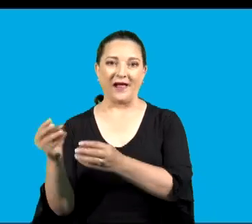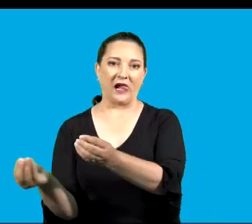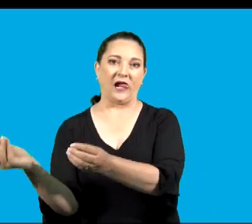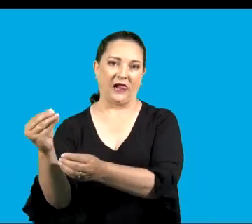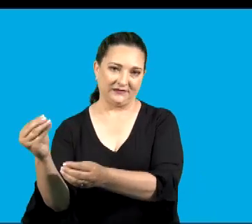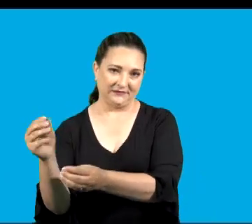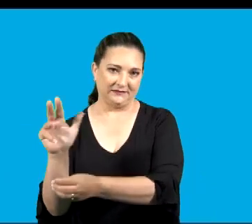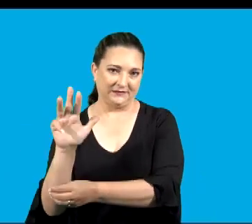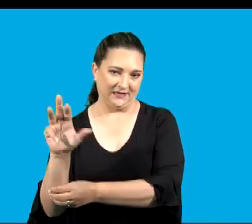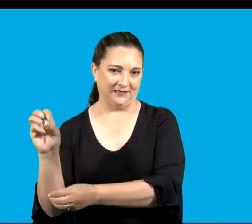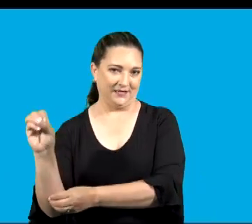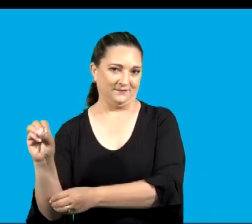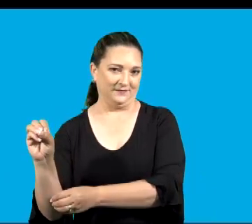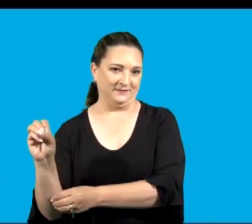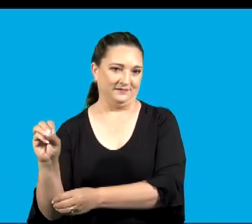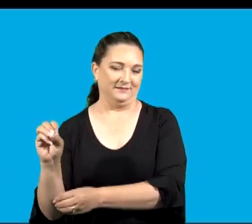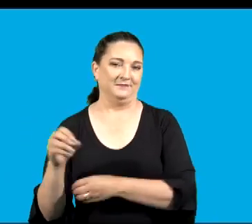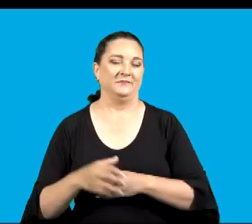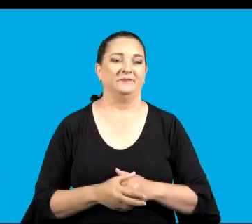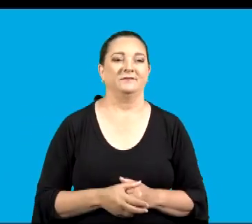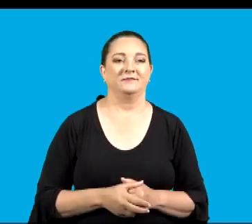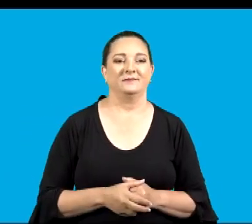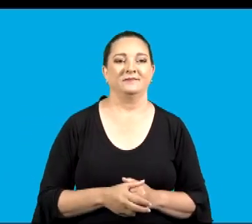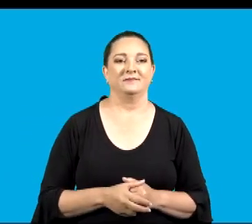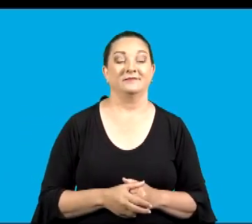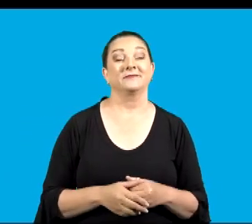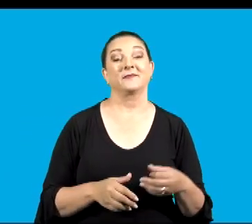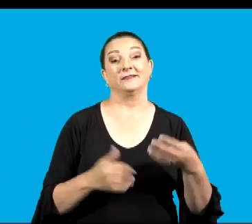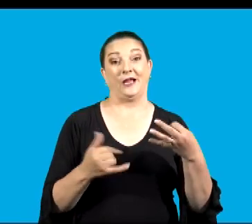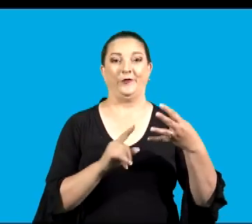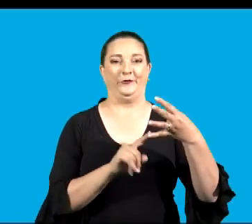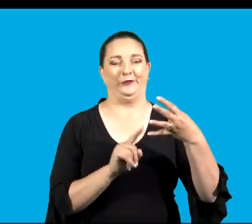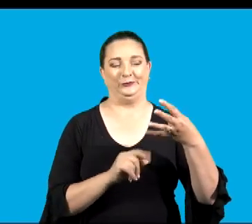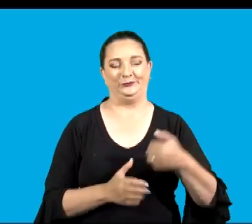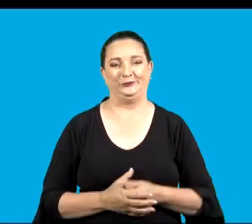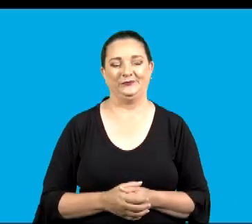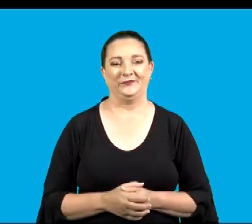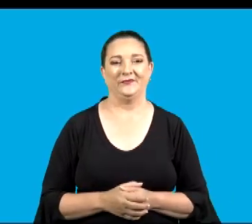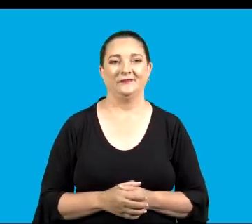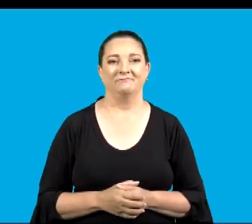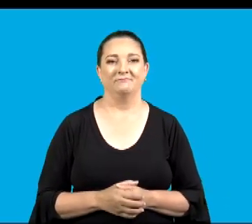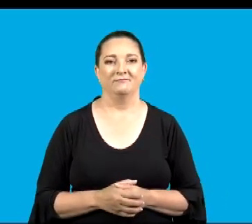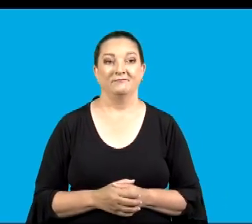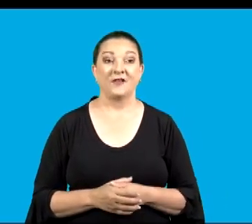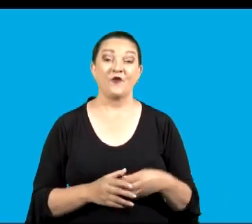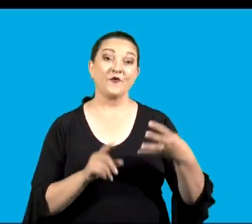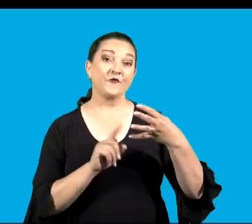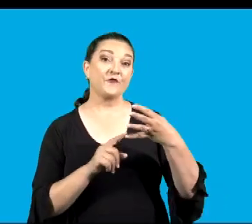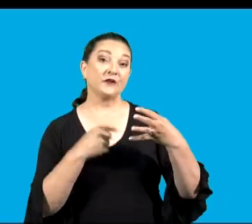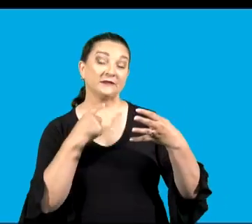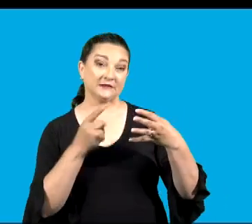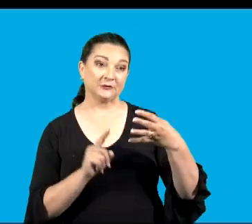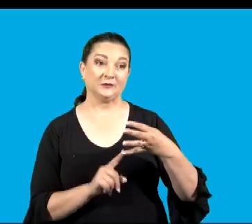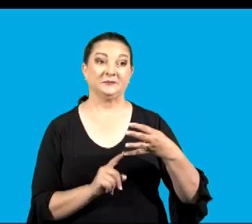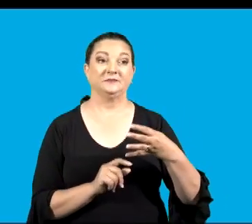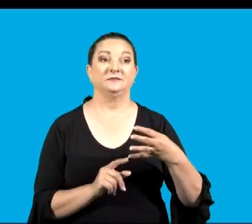added 900 rands more. Error number 3. Let's go to number 4 then. Error number